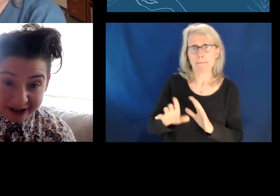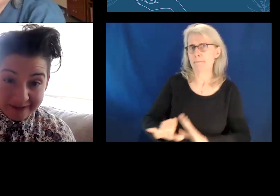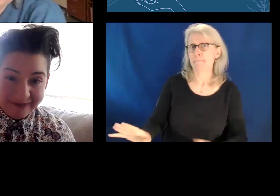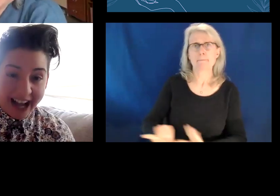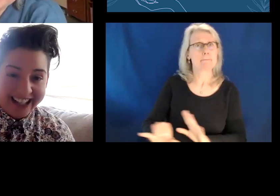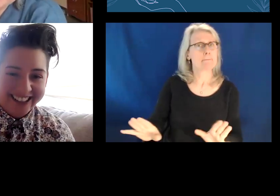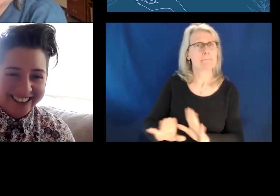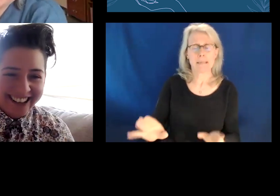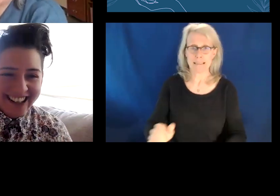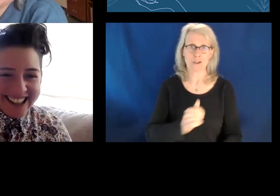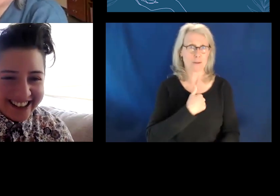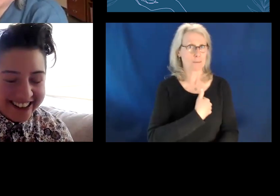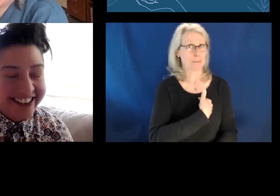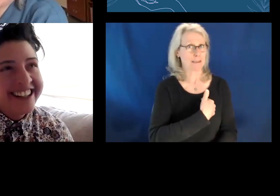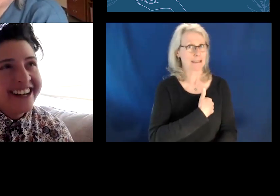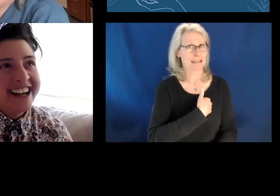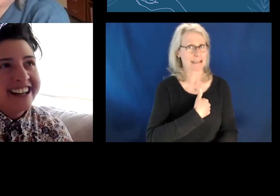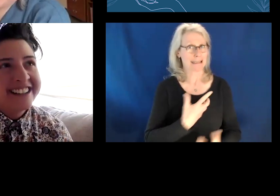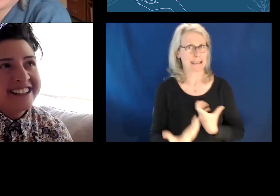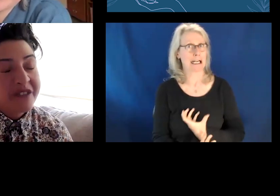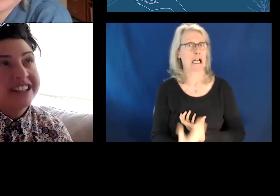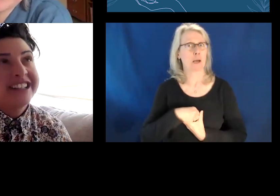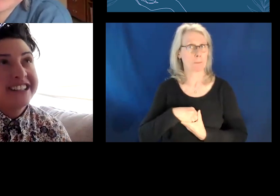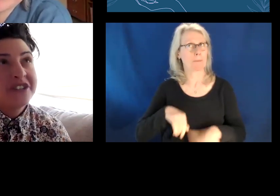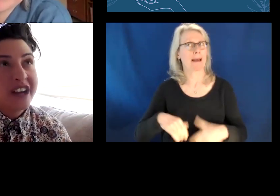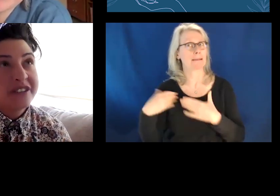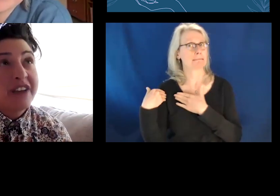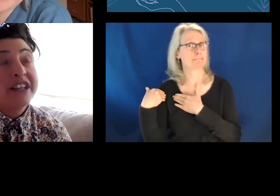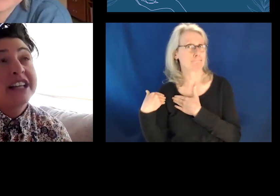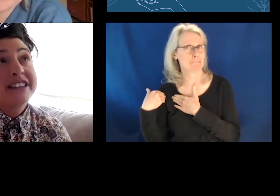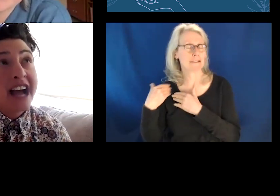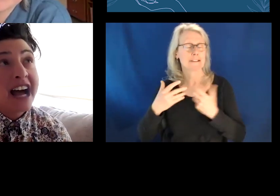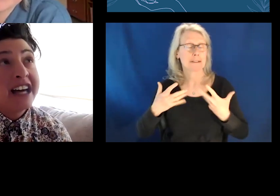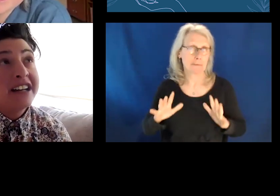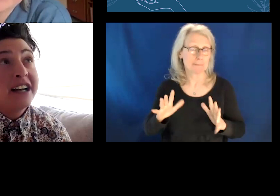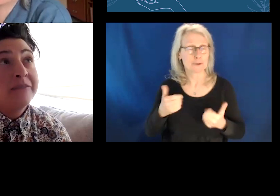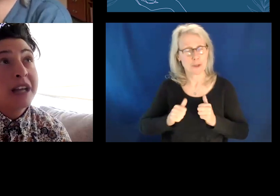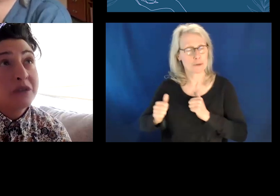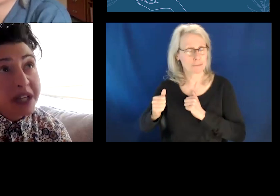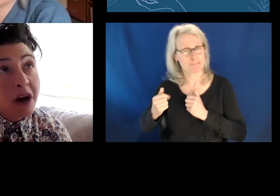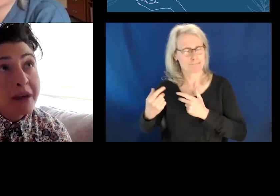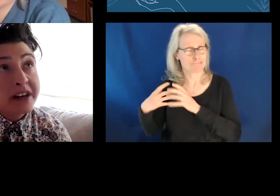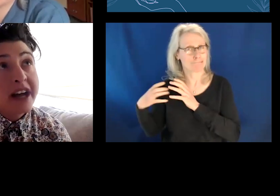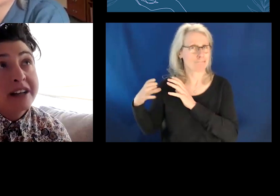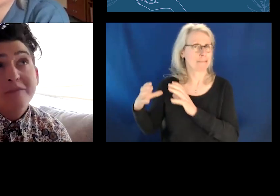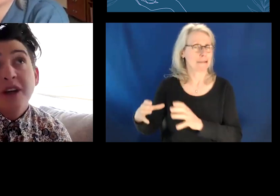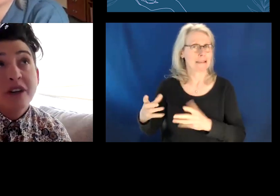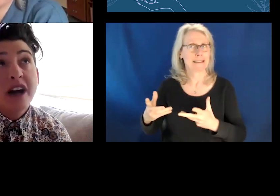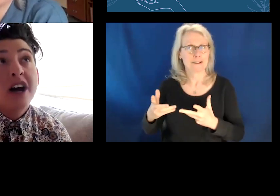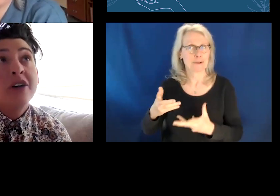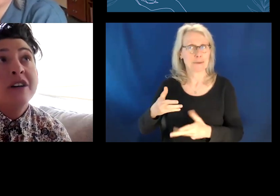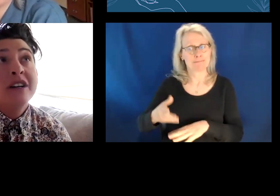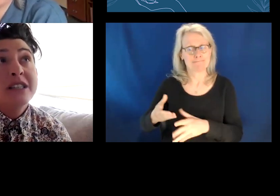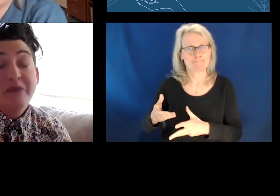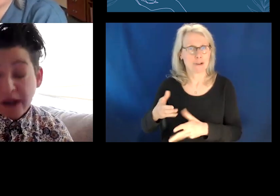collaborators ever back, you know? So definitely trying to navigate that and to become better at it. I don't